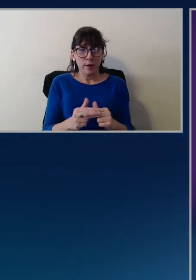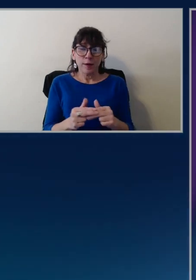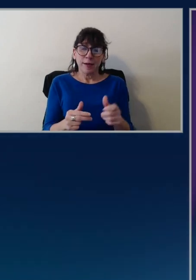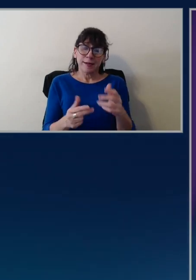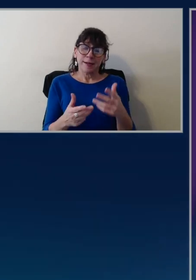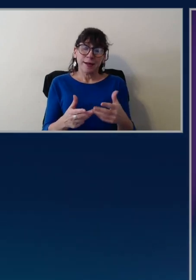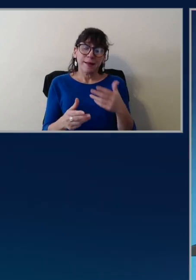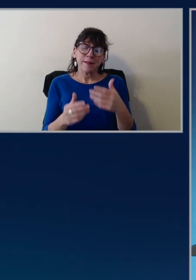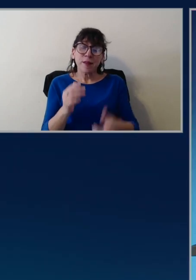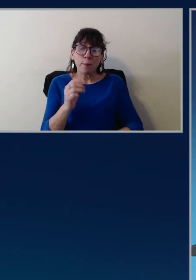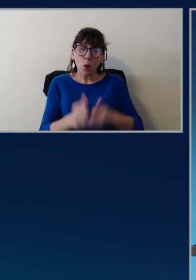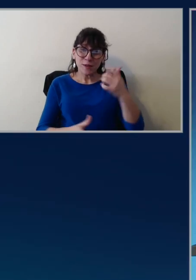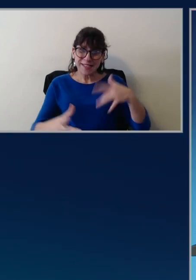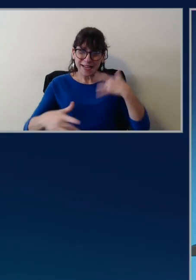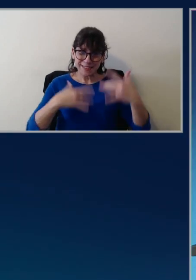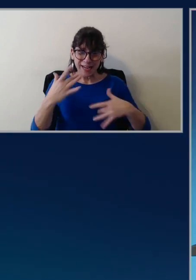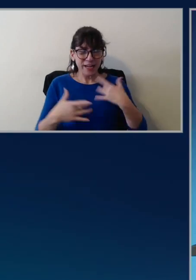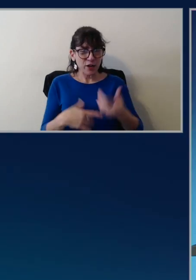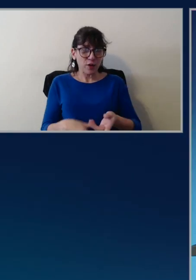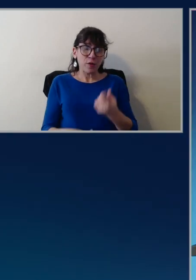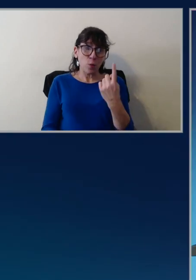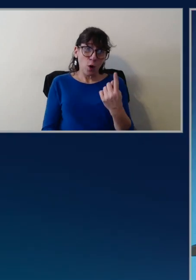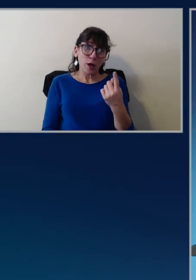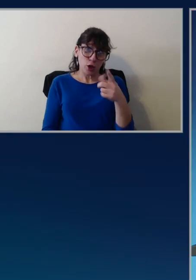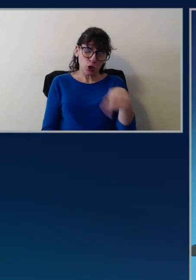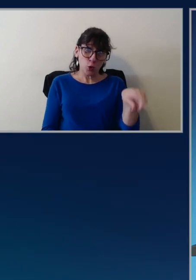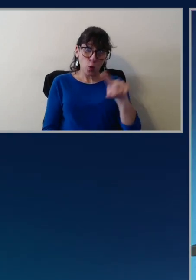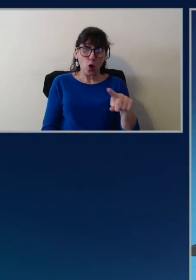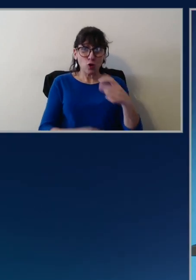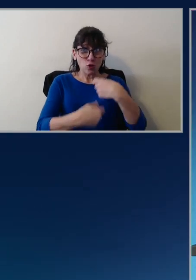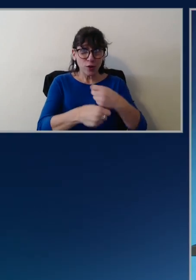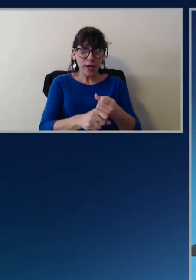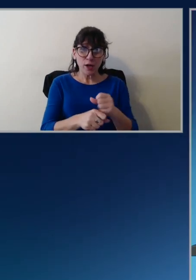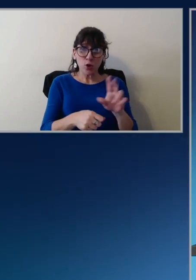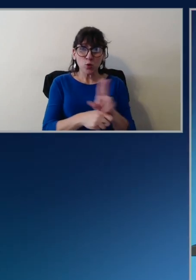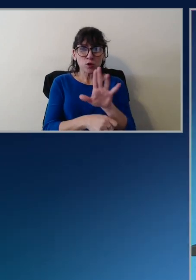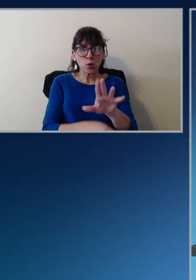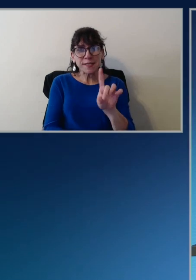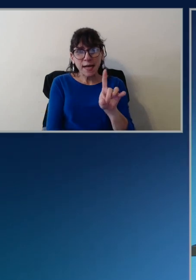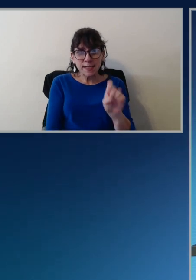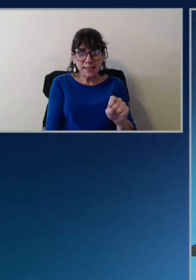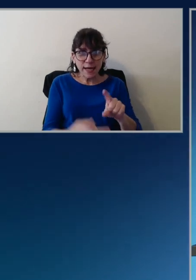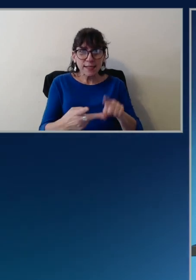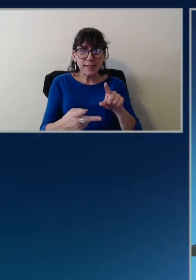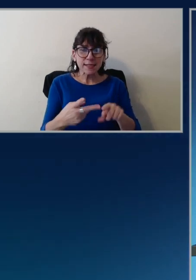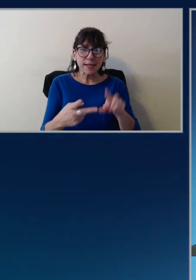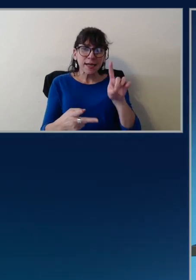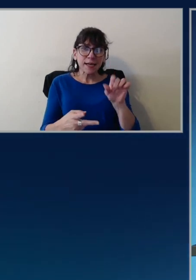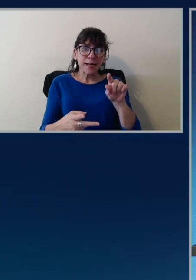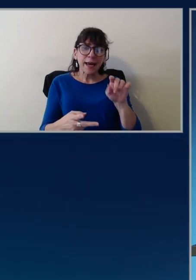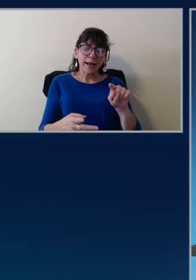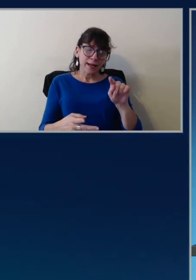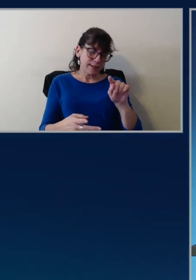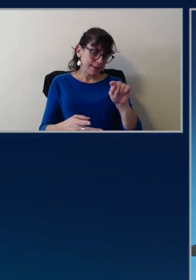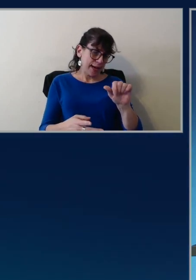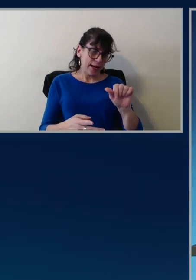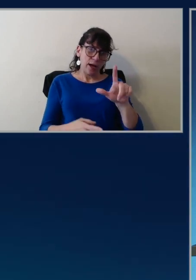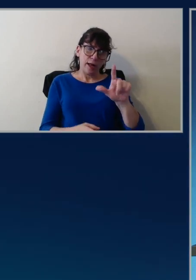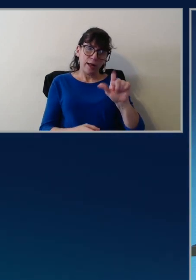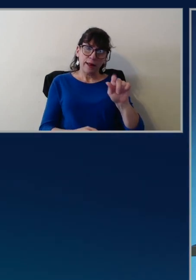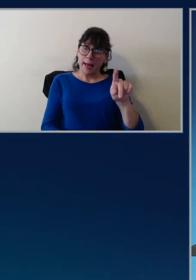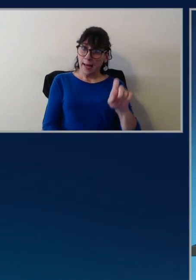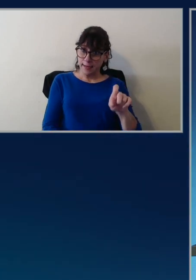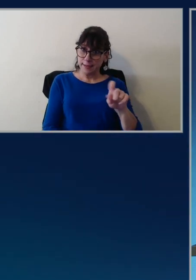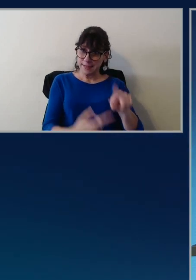model out there, is the one that you are about to create using your own data sets, using your own data lakes in particular. Okay,